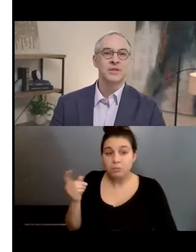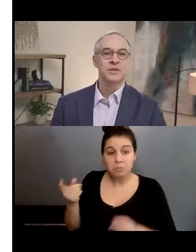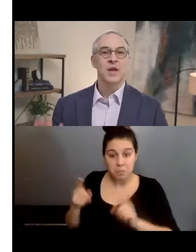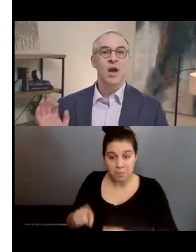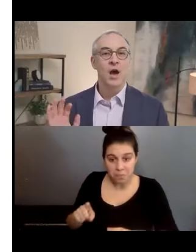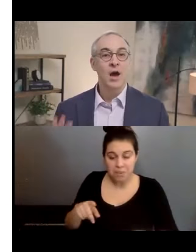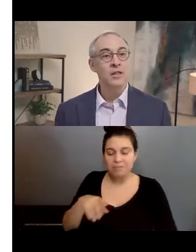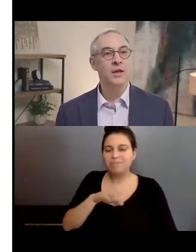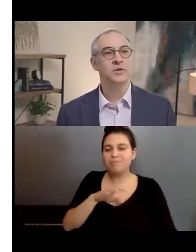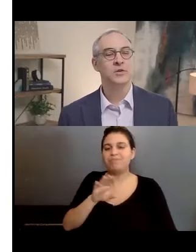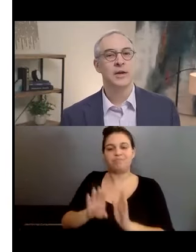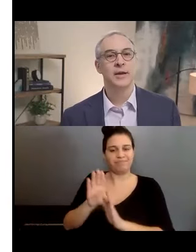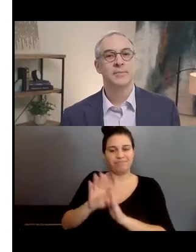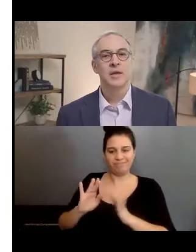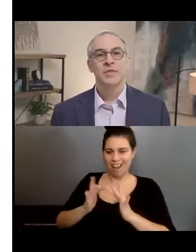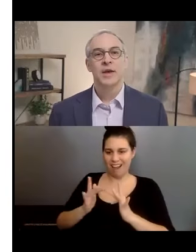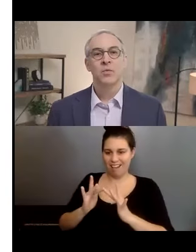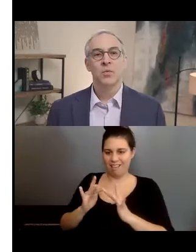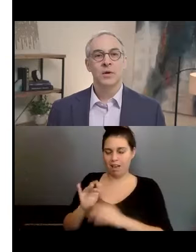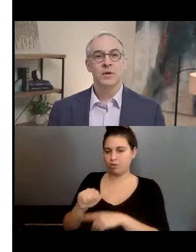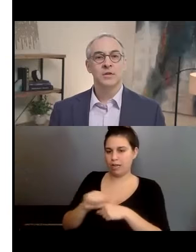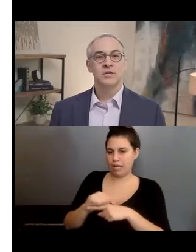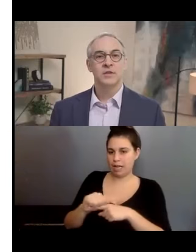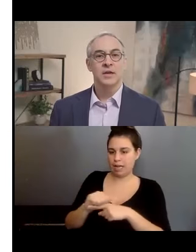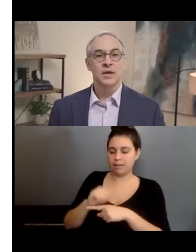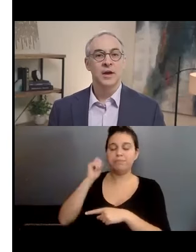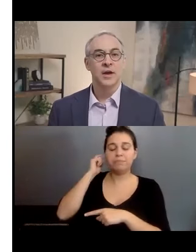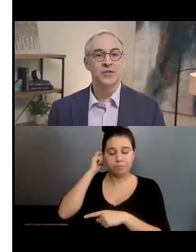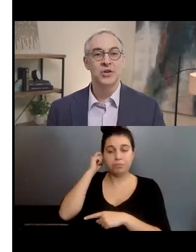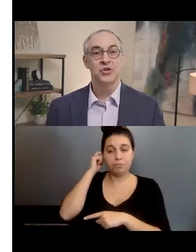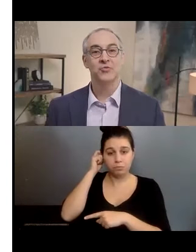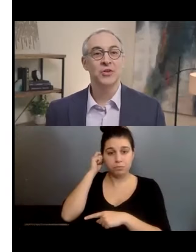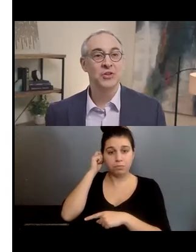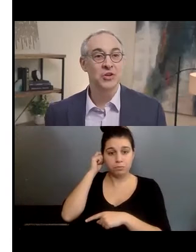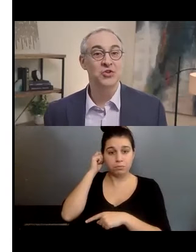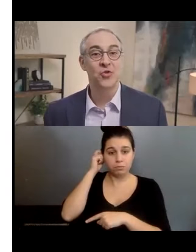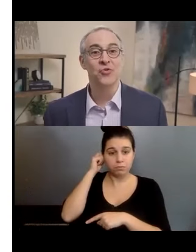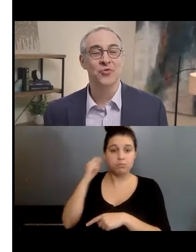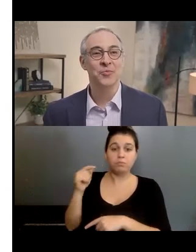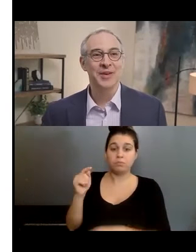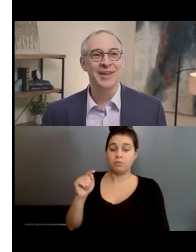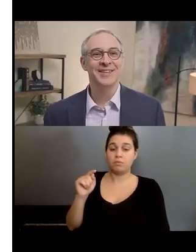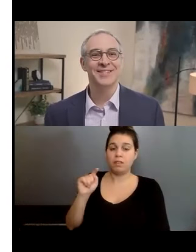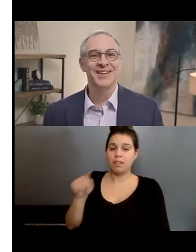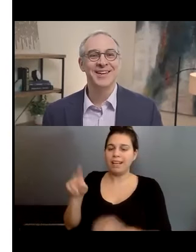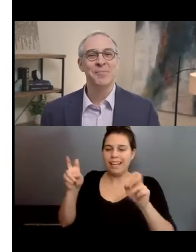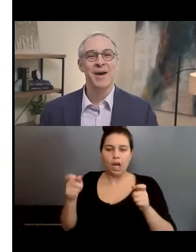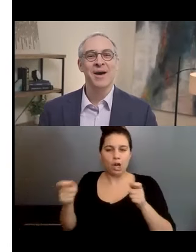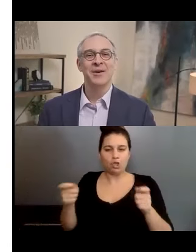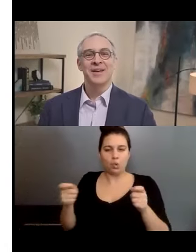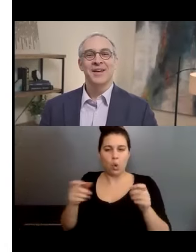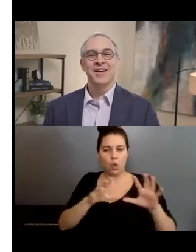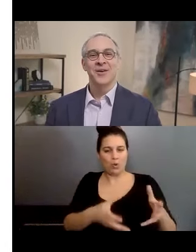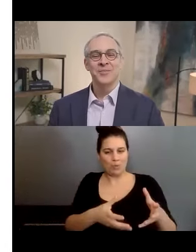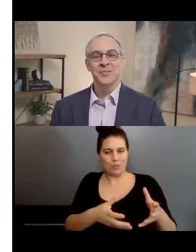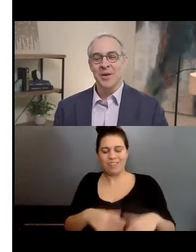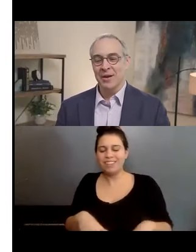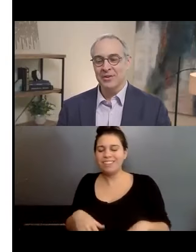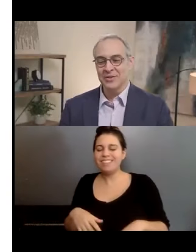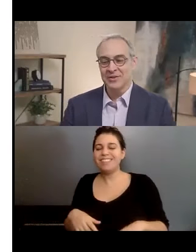developed this online training that was the control group in a study about